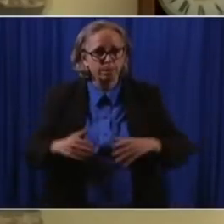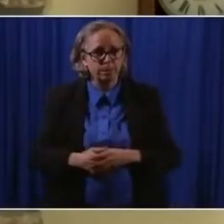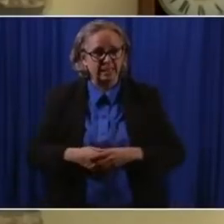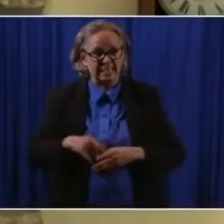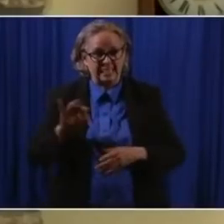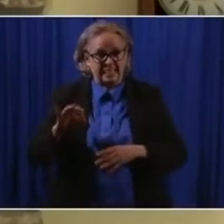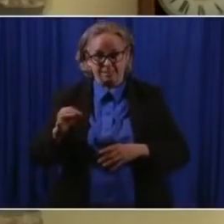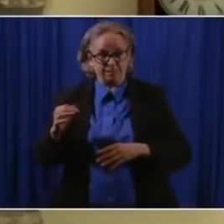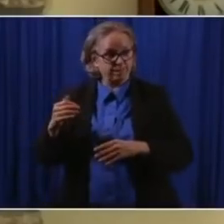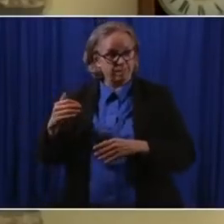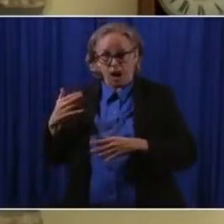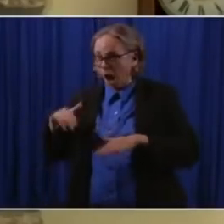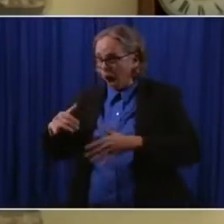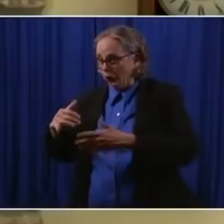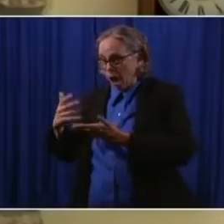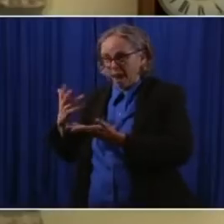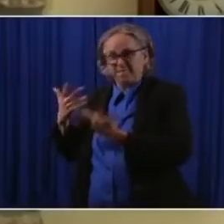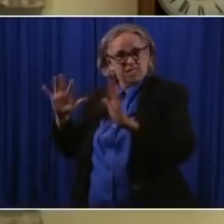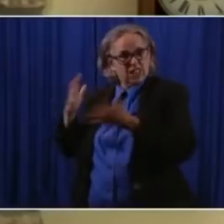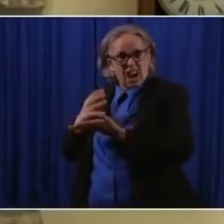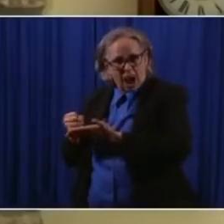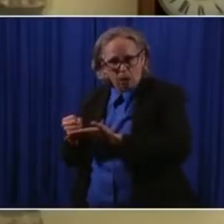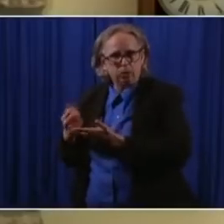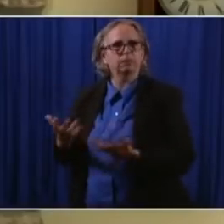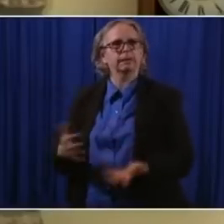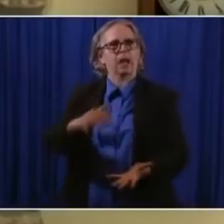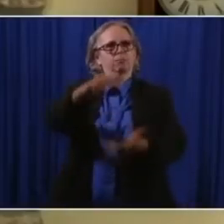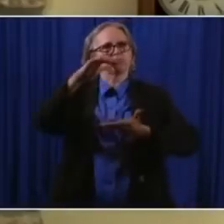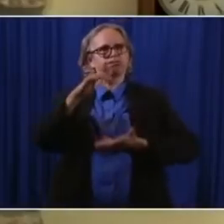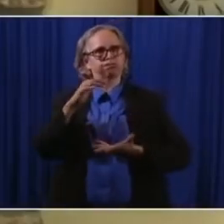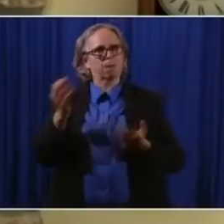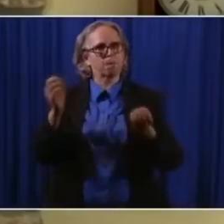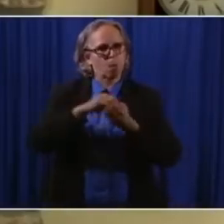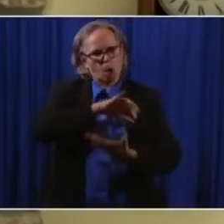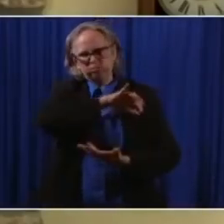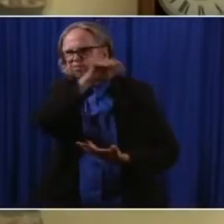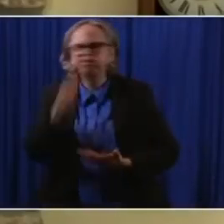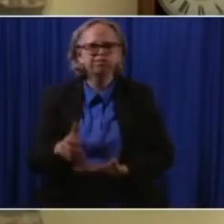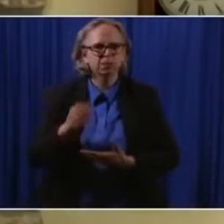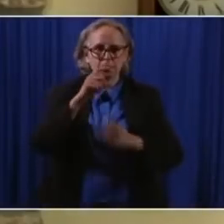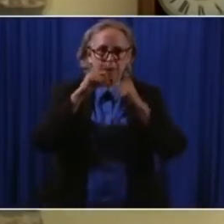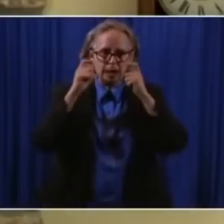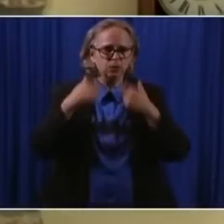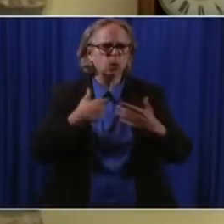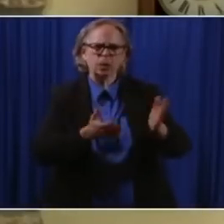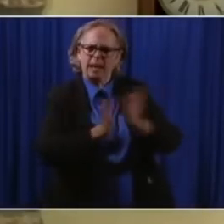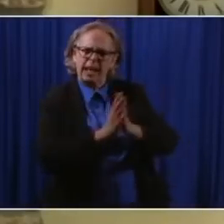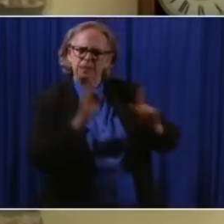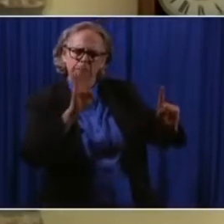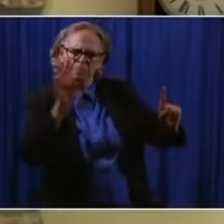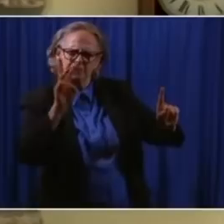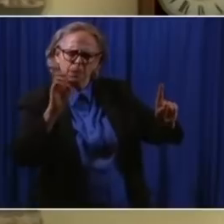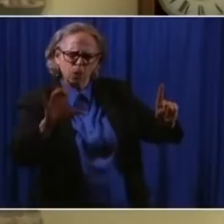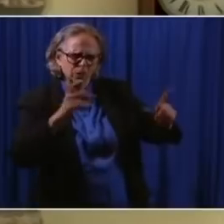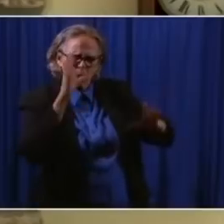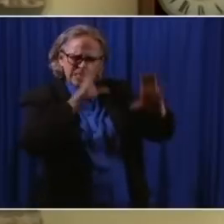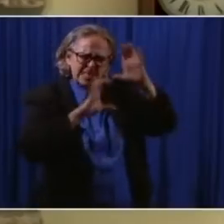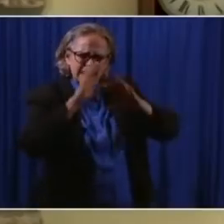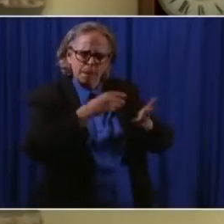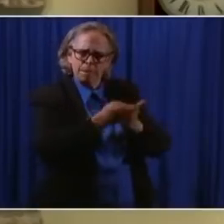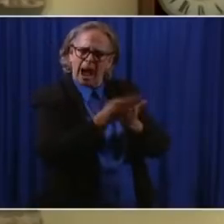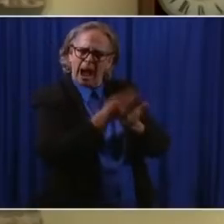use. We've asked BWC to work to purchase as many masks as possible to do that in Ohio if